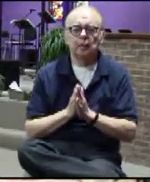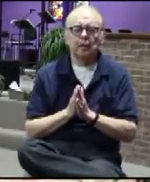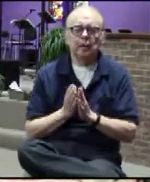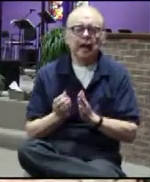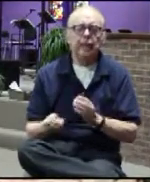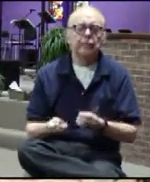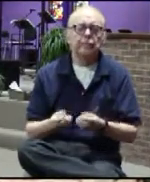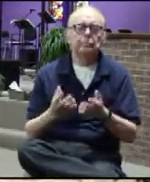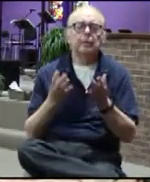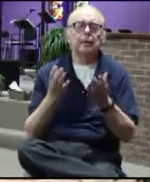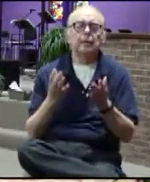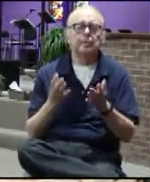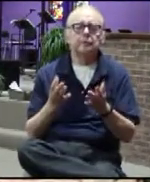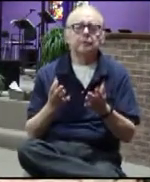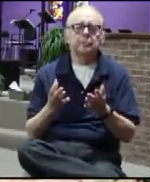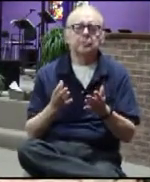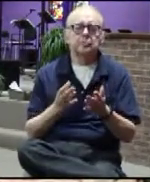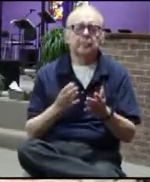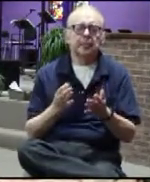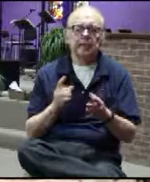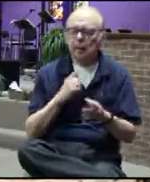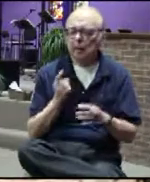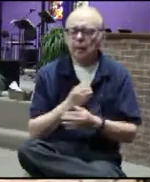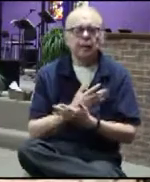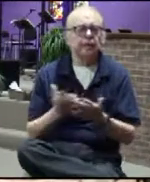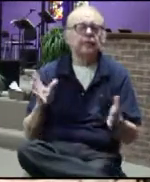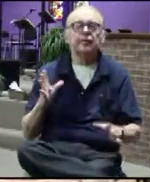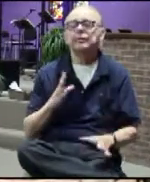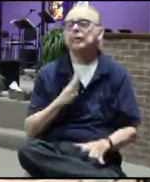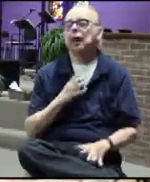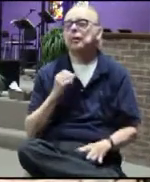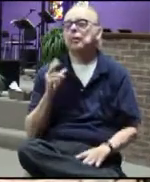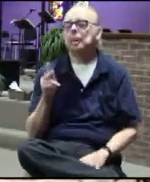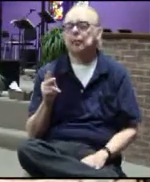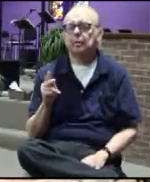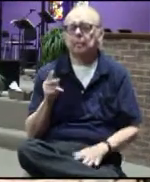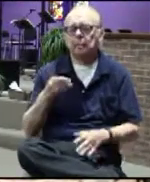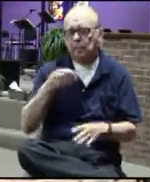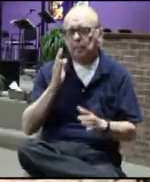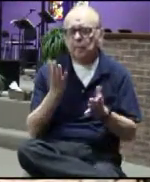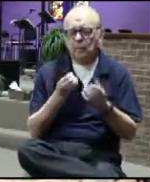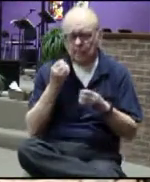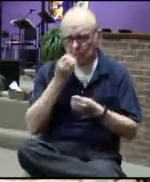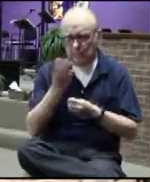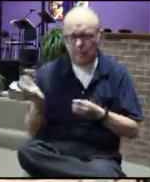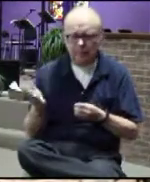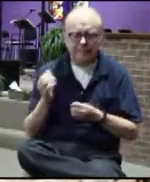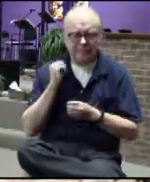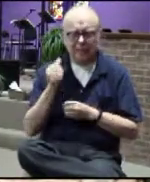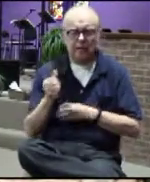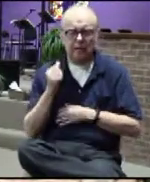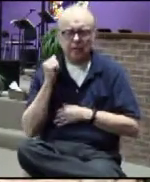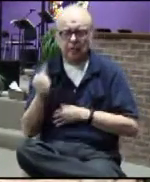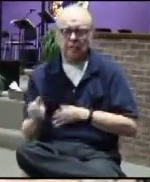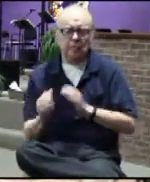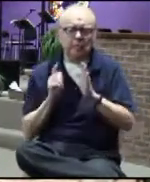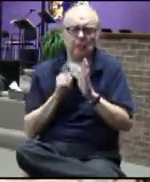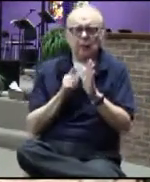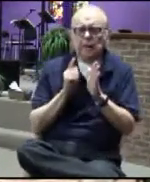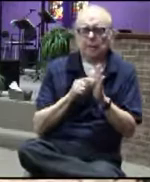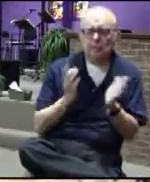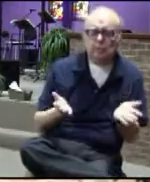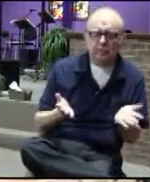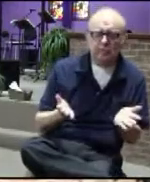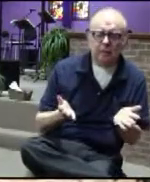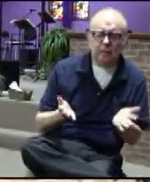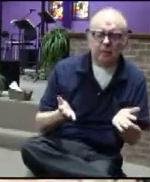and the smoke to say that everything's okay. He wants to let you know day after day, moment after moment,